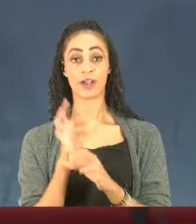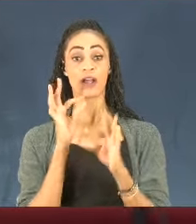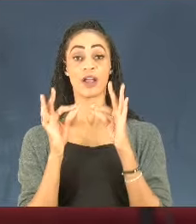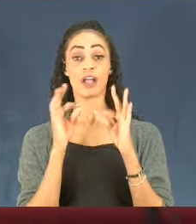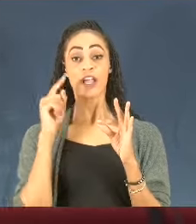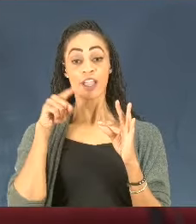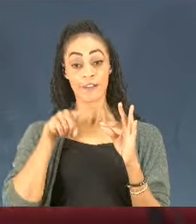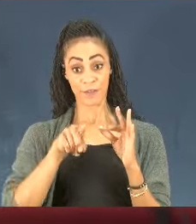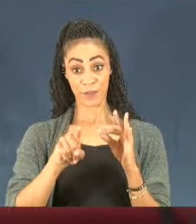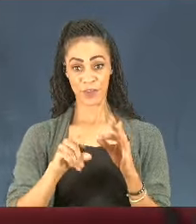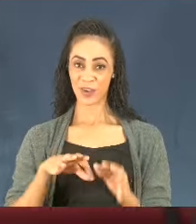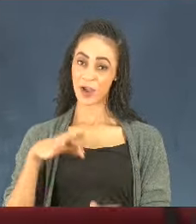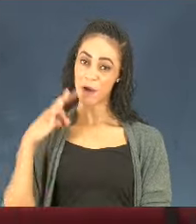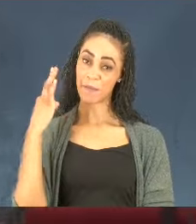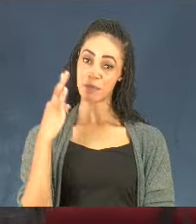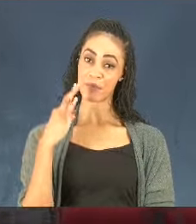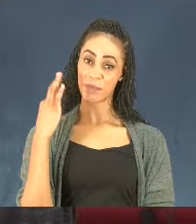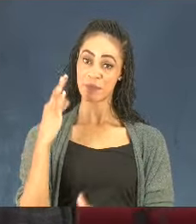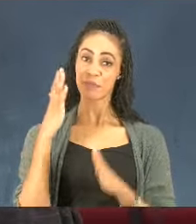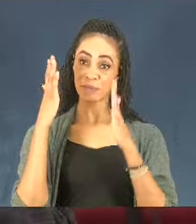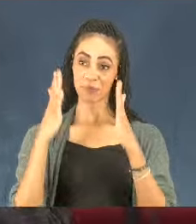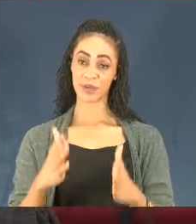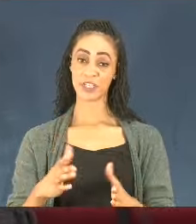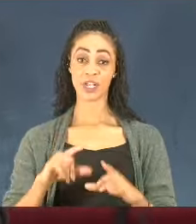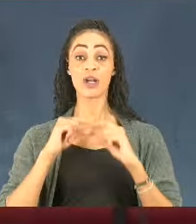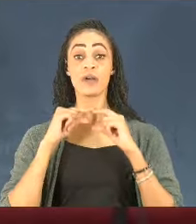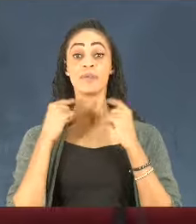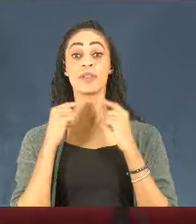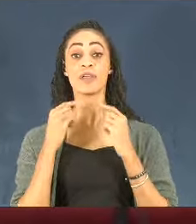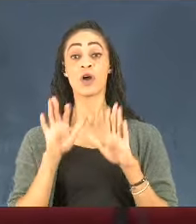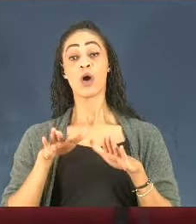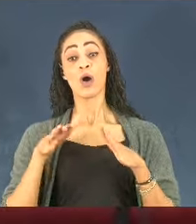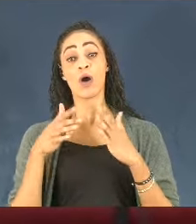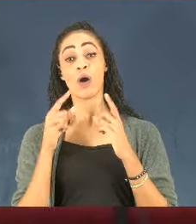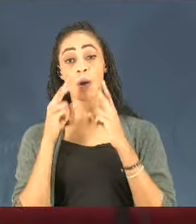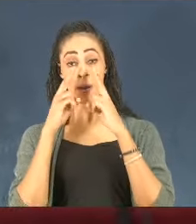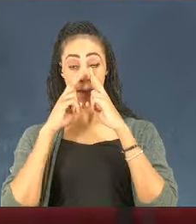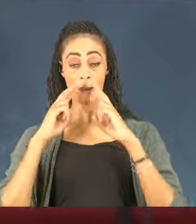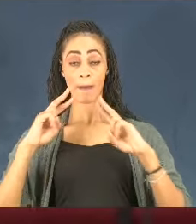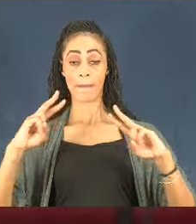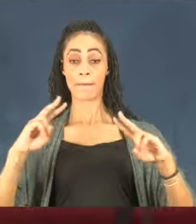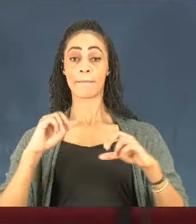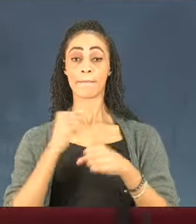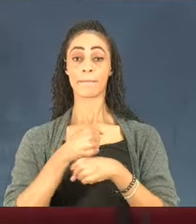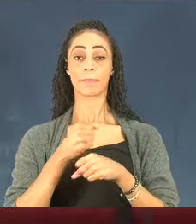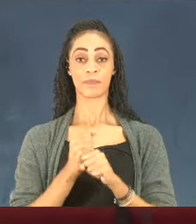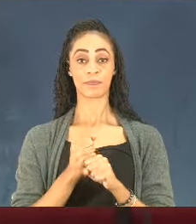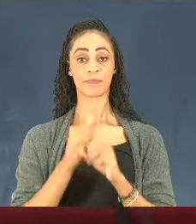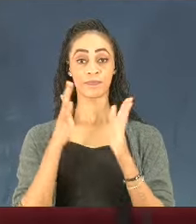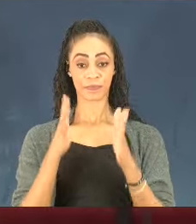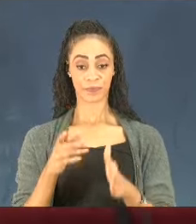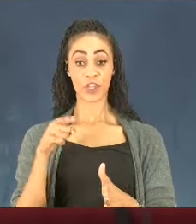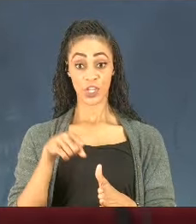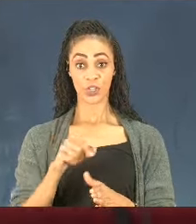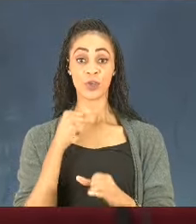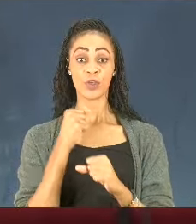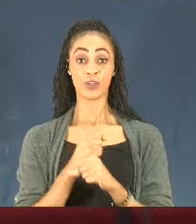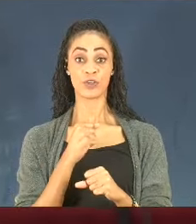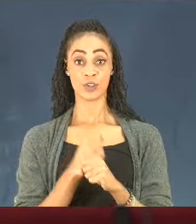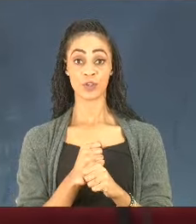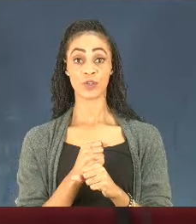an evangelist, a counselor, a pastor, or a peacemaker, you are doing the redemptive work of